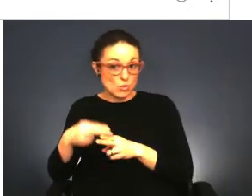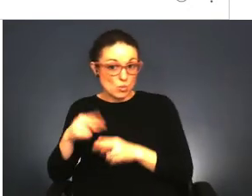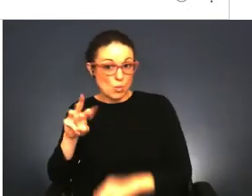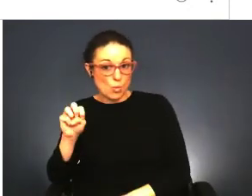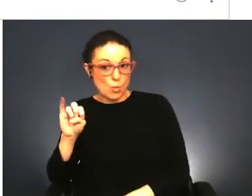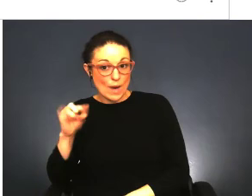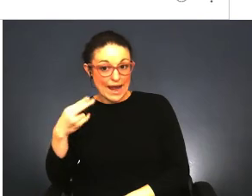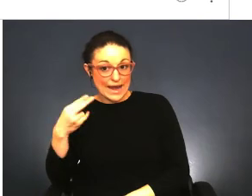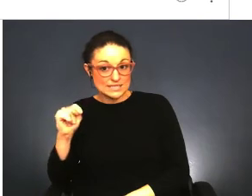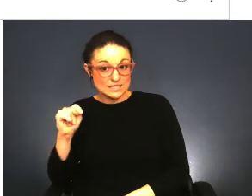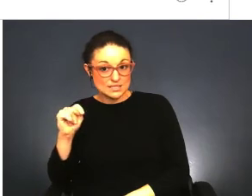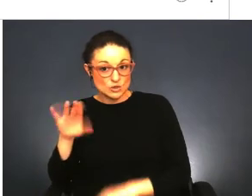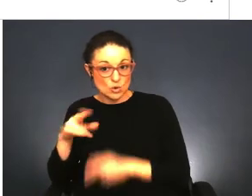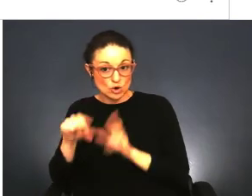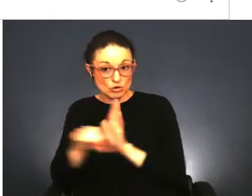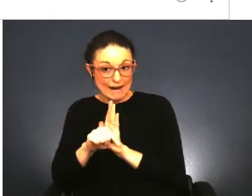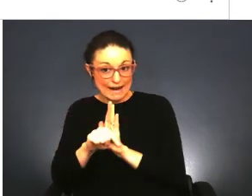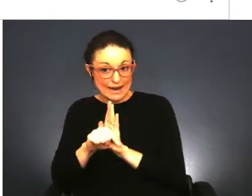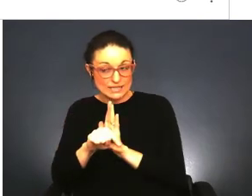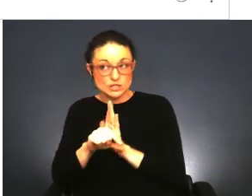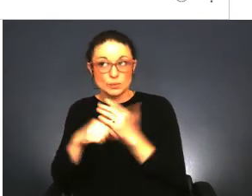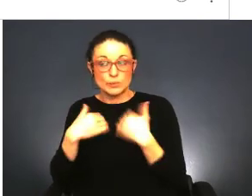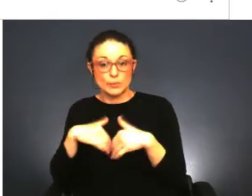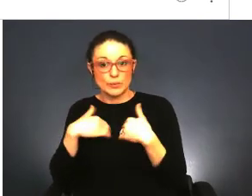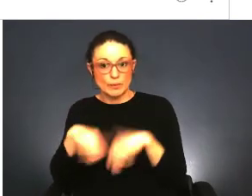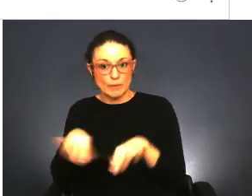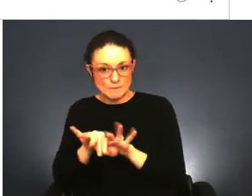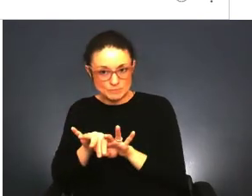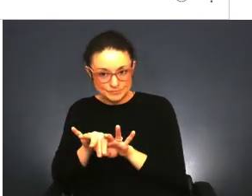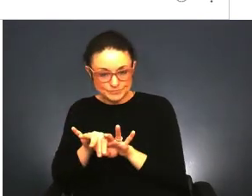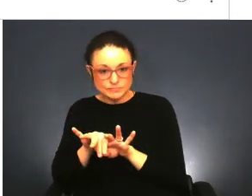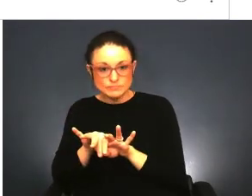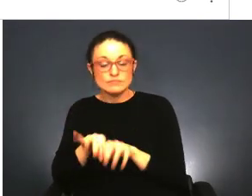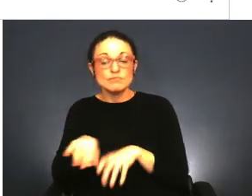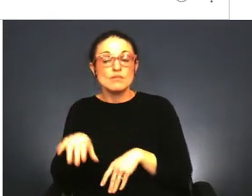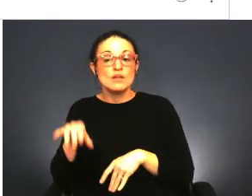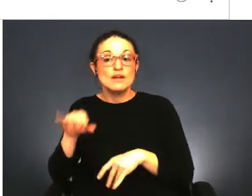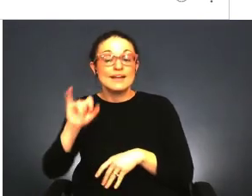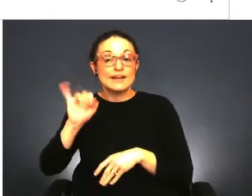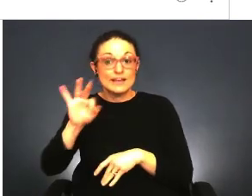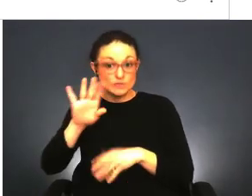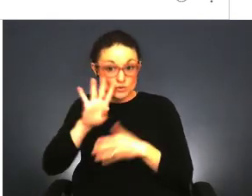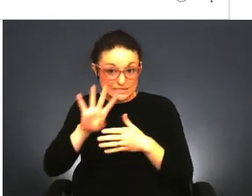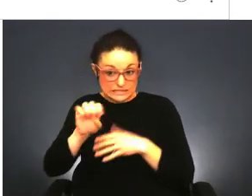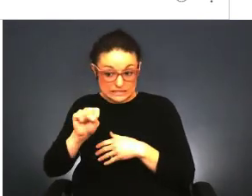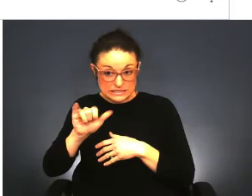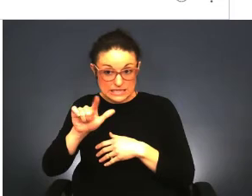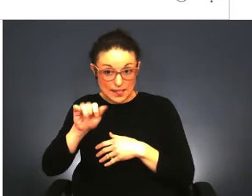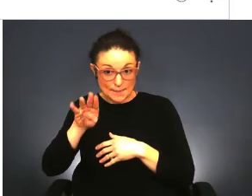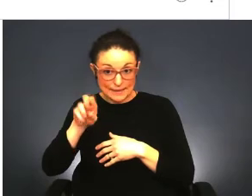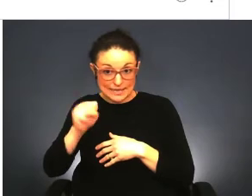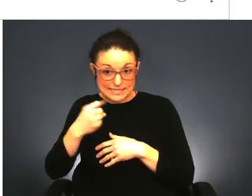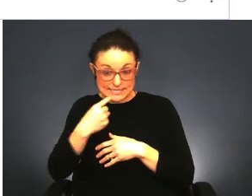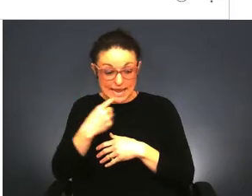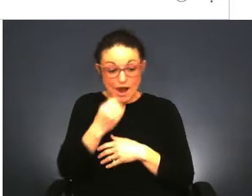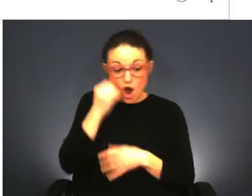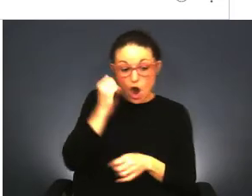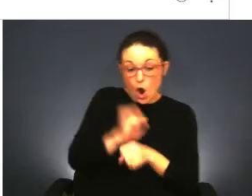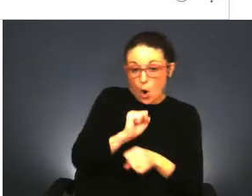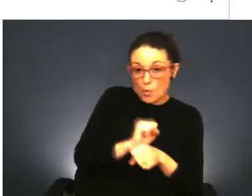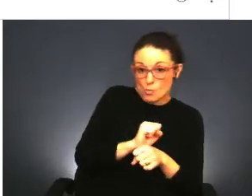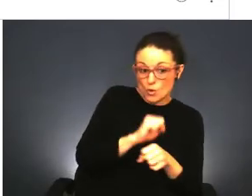part. Because if you weight your grades, if in your syllabus you say, homework is going to be